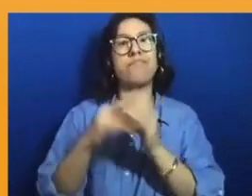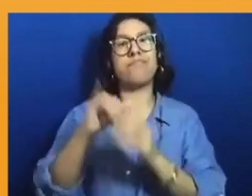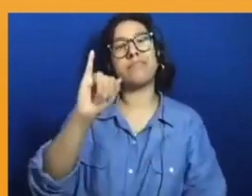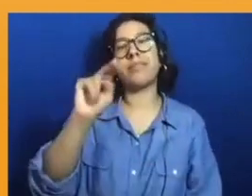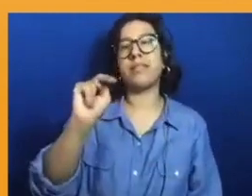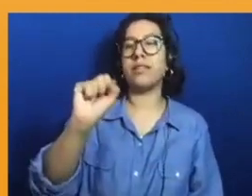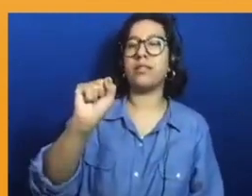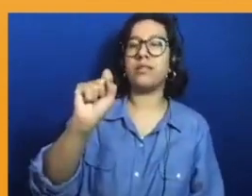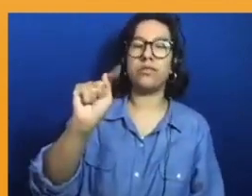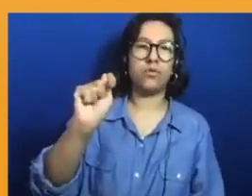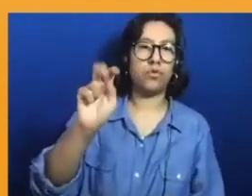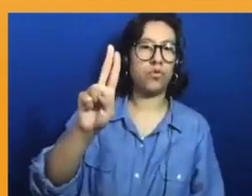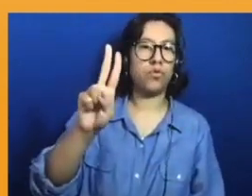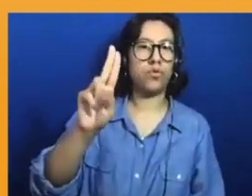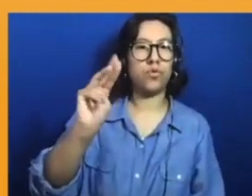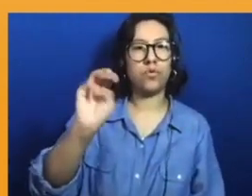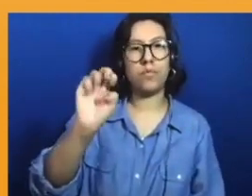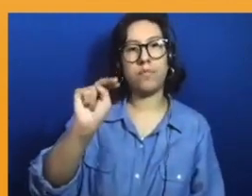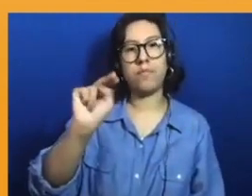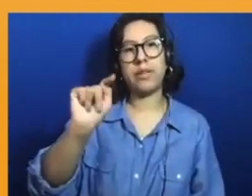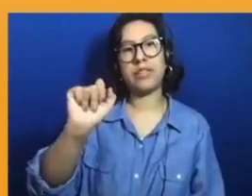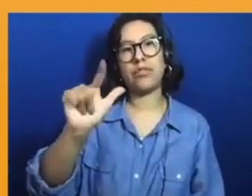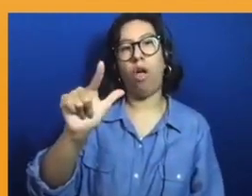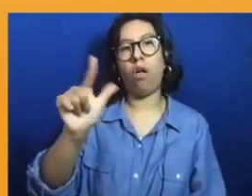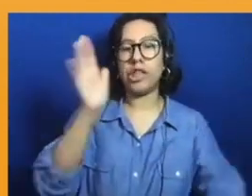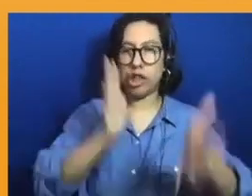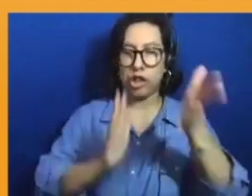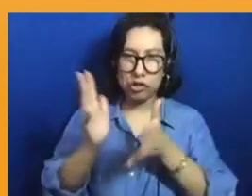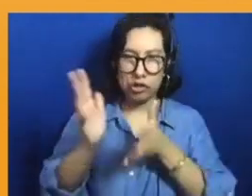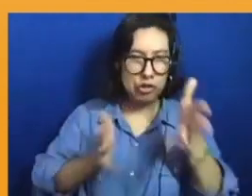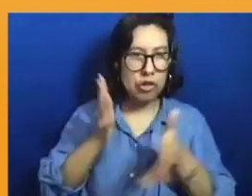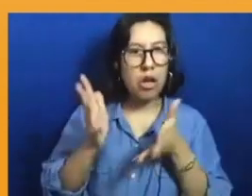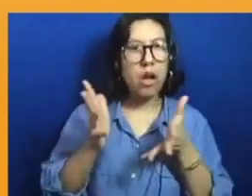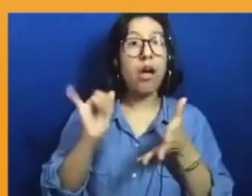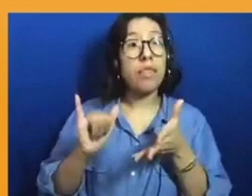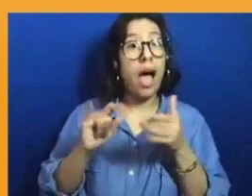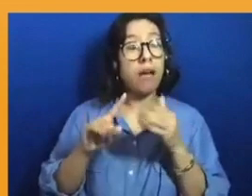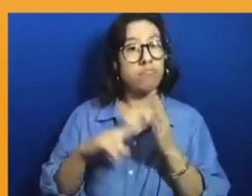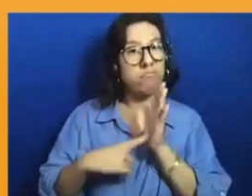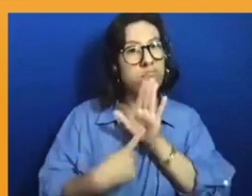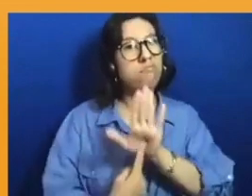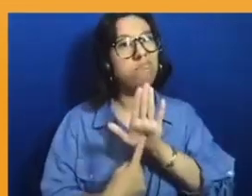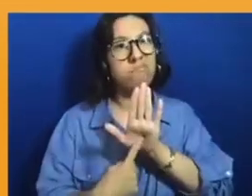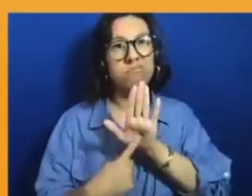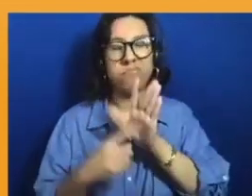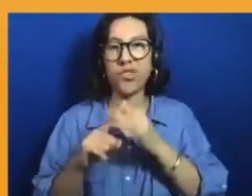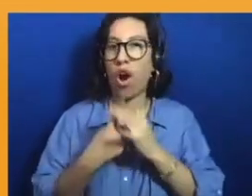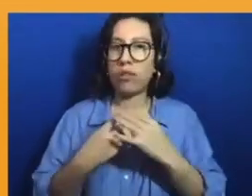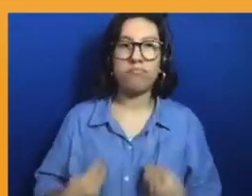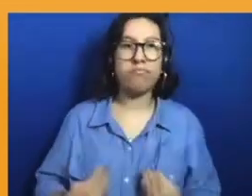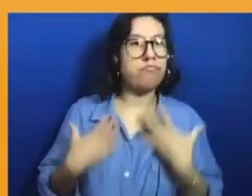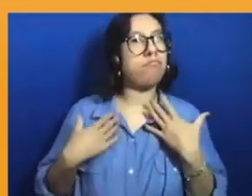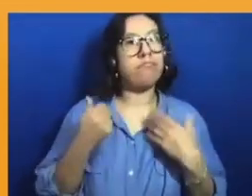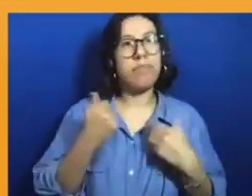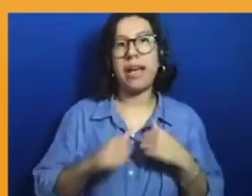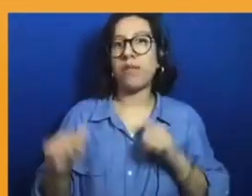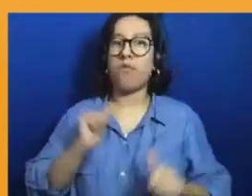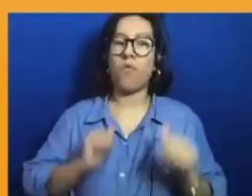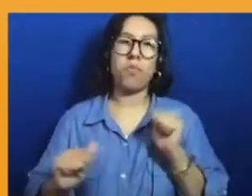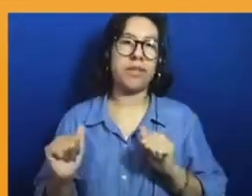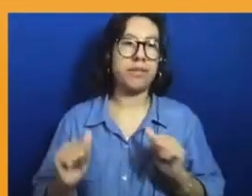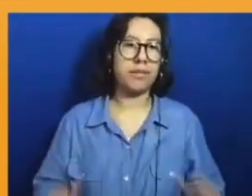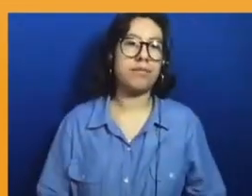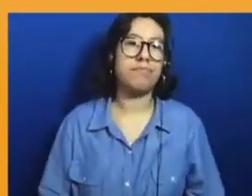gesture, and how that really can inspire a key portion of any performance.